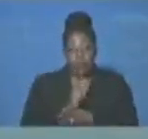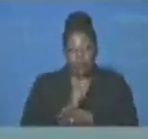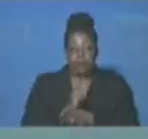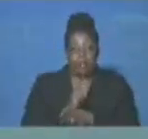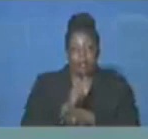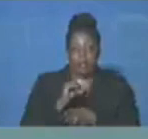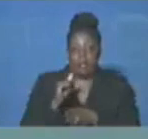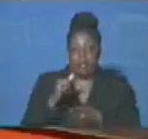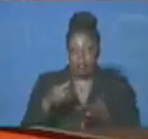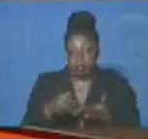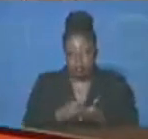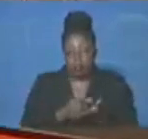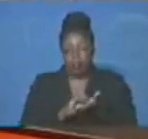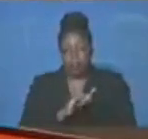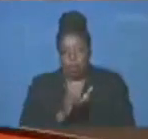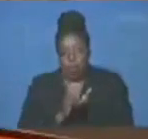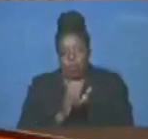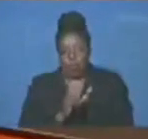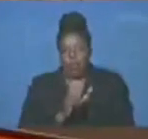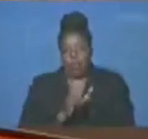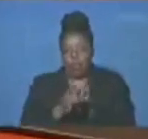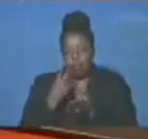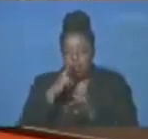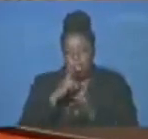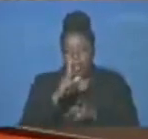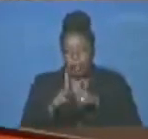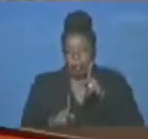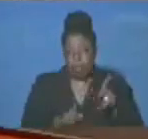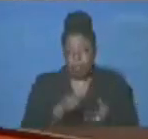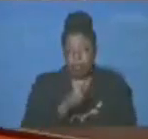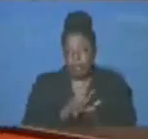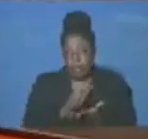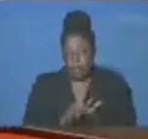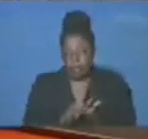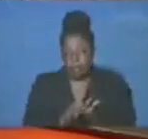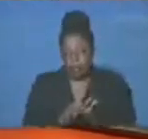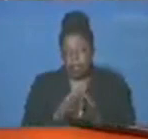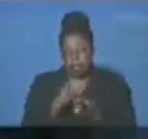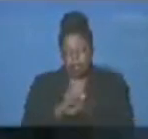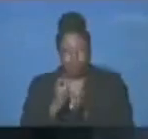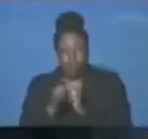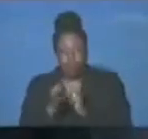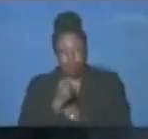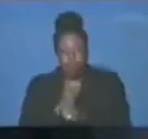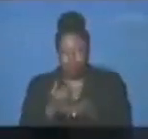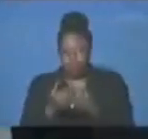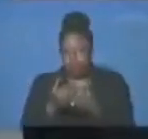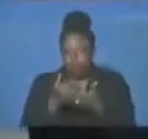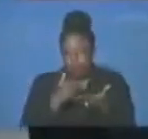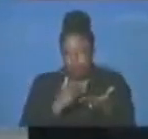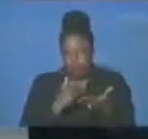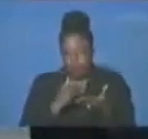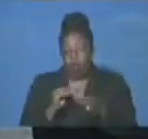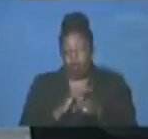IDEA to investigate and examine public finances. However, a software upgrade has been in the works before the COVID-19